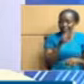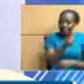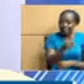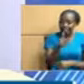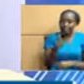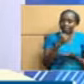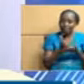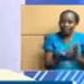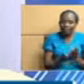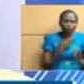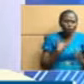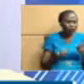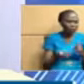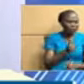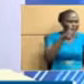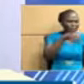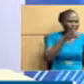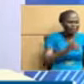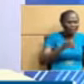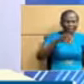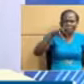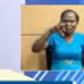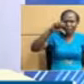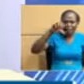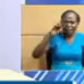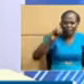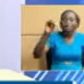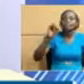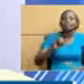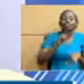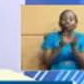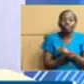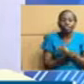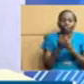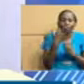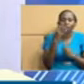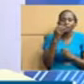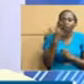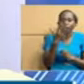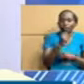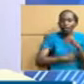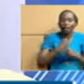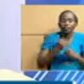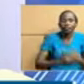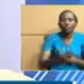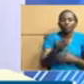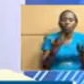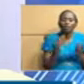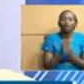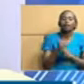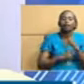achieve 70, 90, 100% change in 5 years usually, or 10 years at